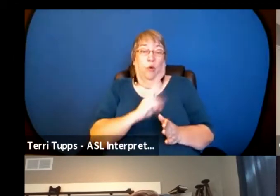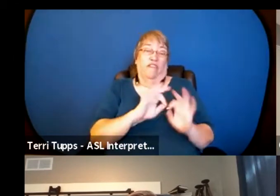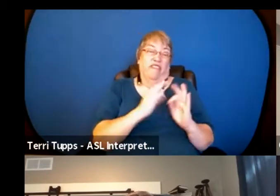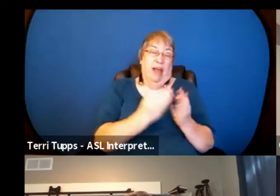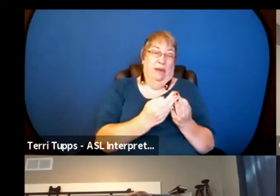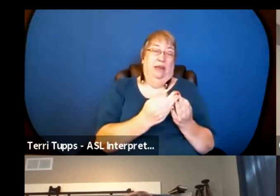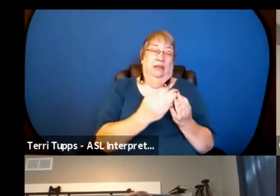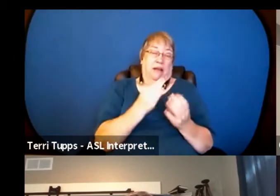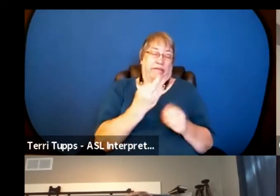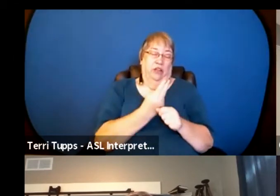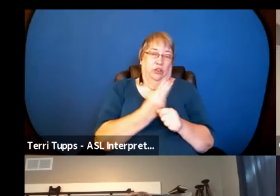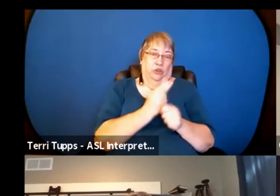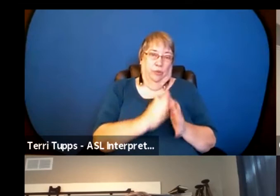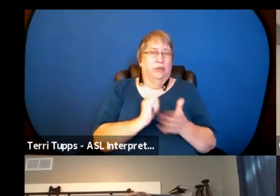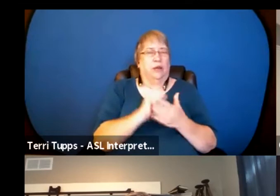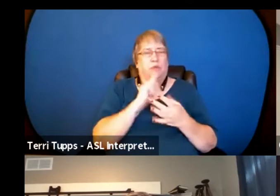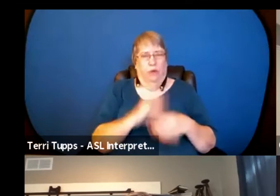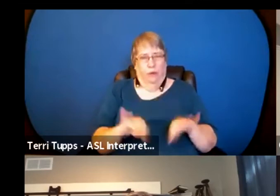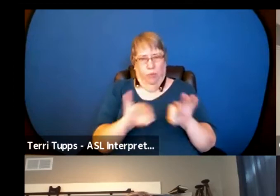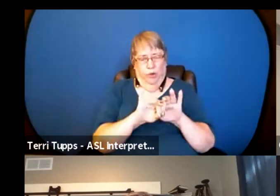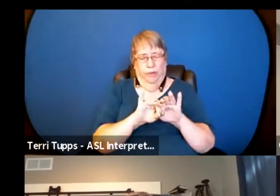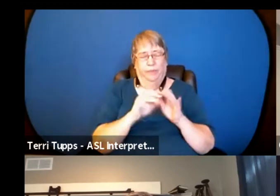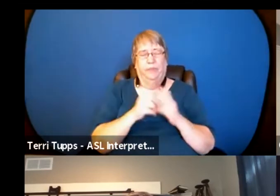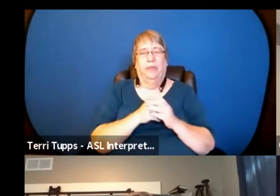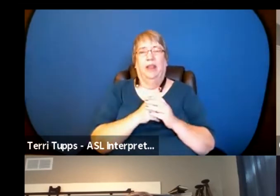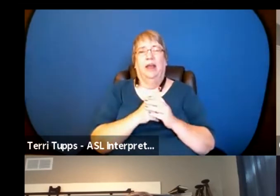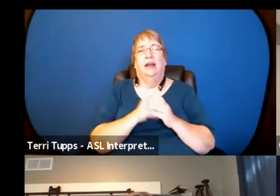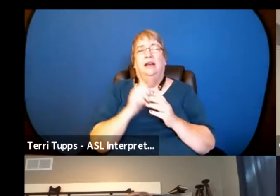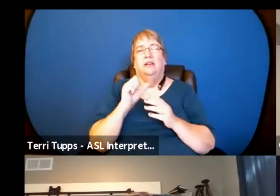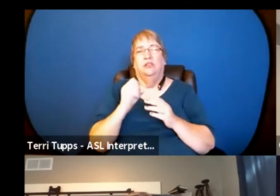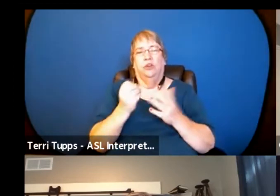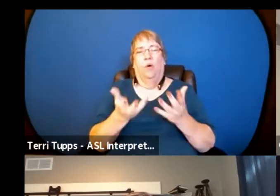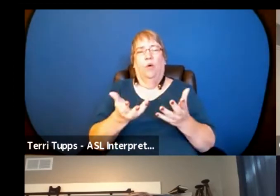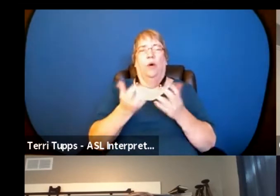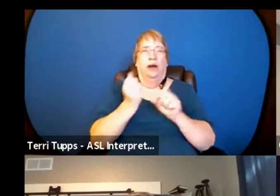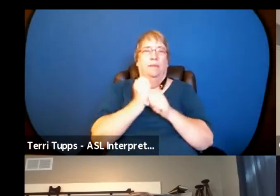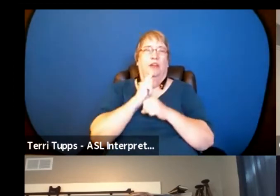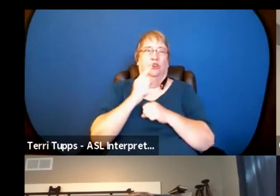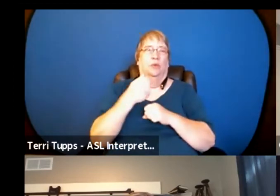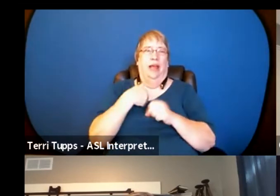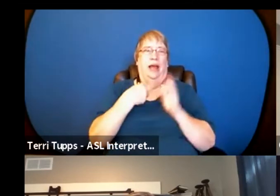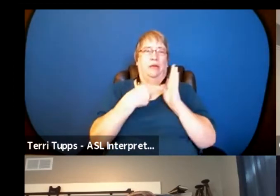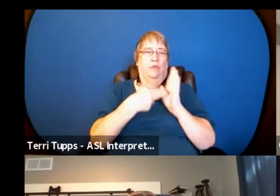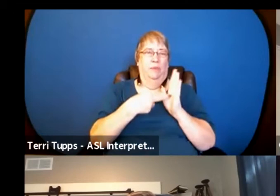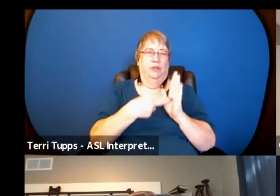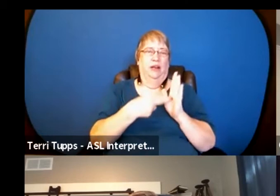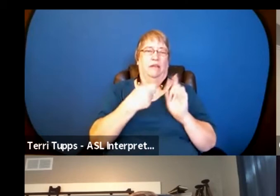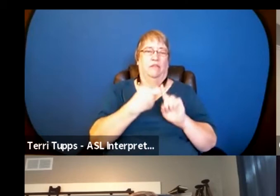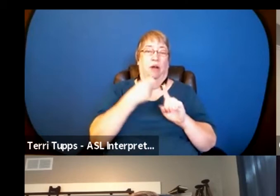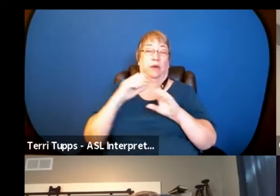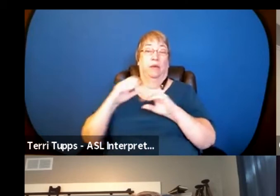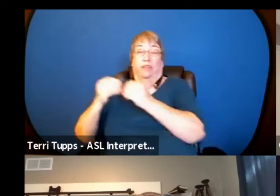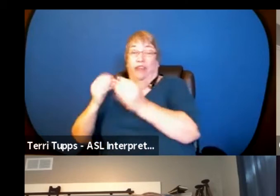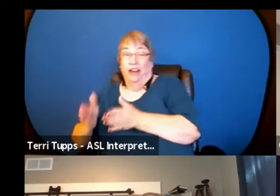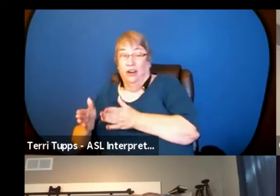lived experience was really important. We also wanted to make sure that we had representation from providers. I mean, obviously